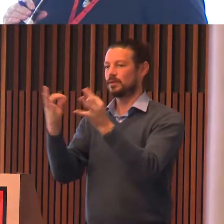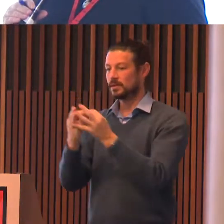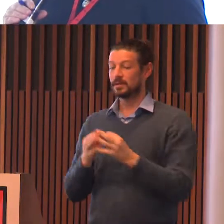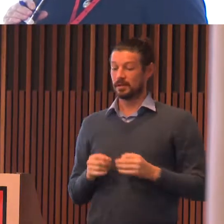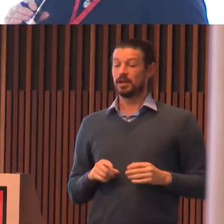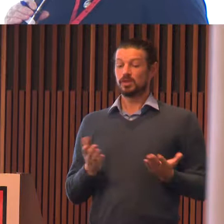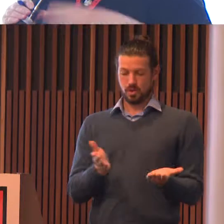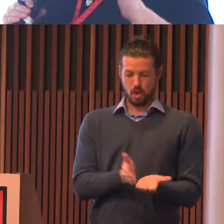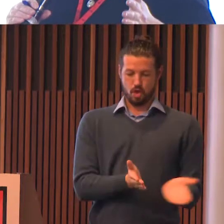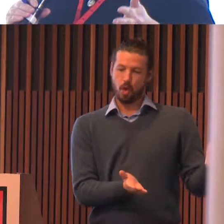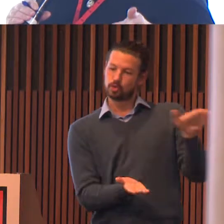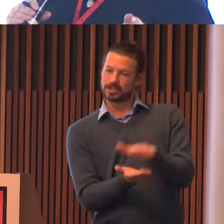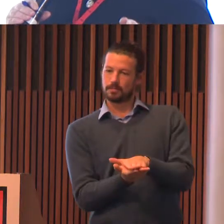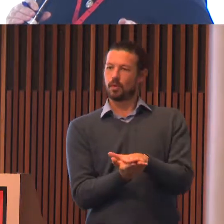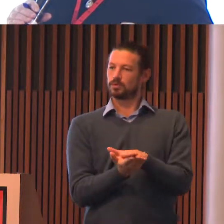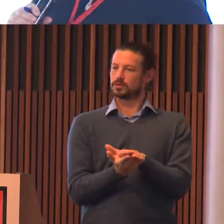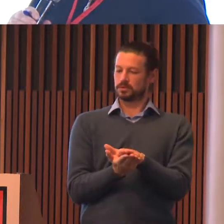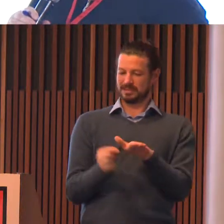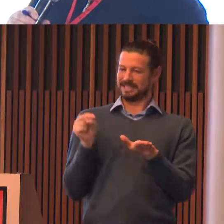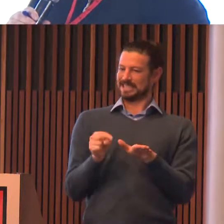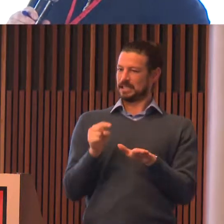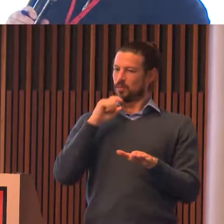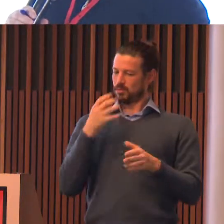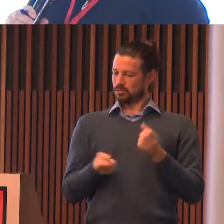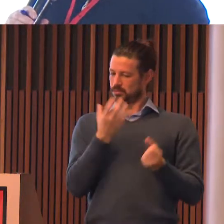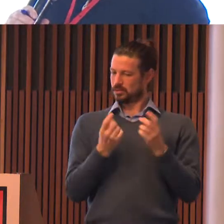that, closing the books, saying no to people.